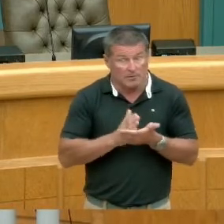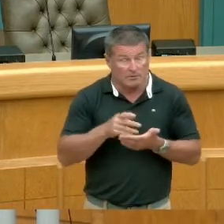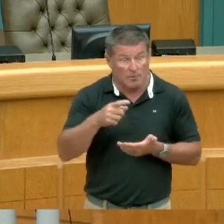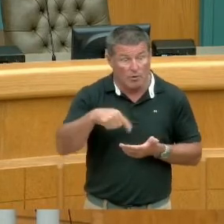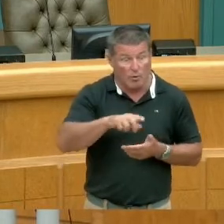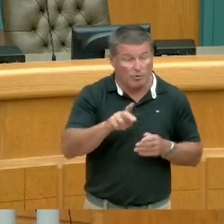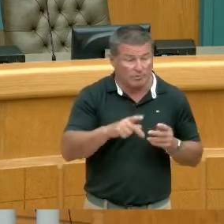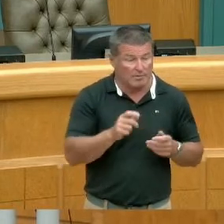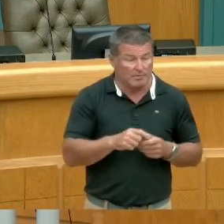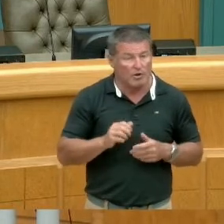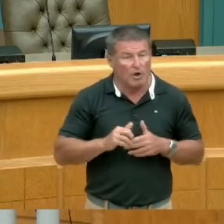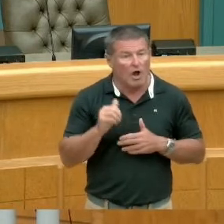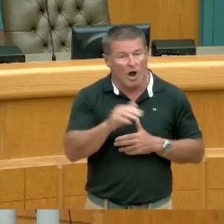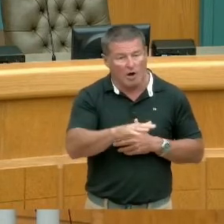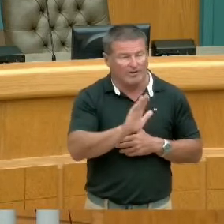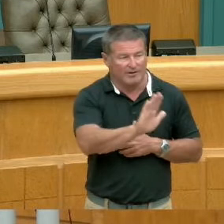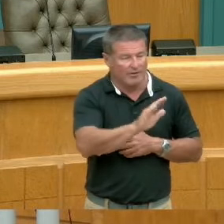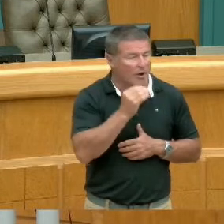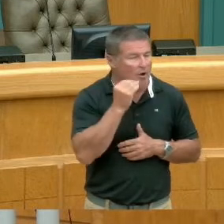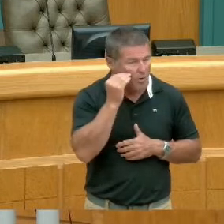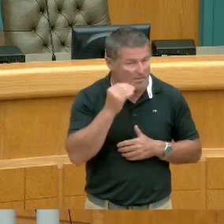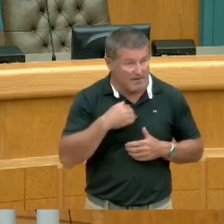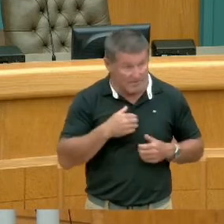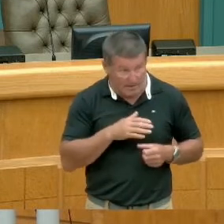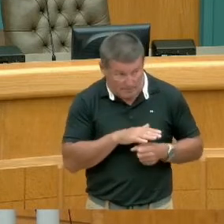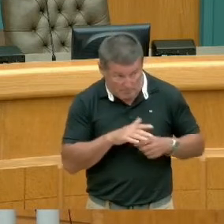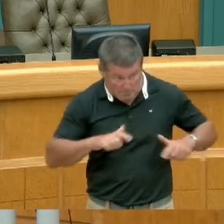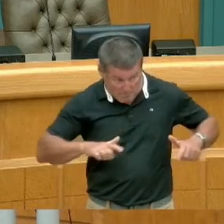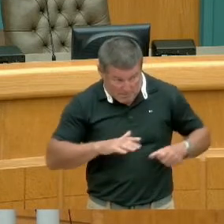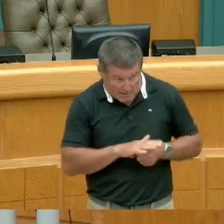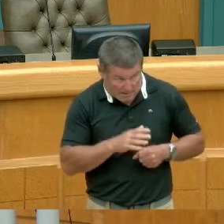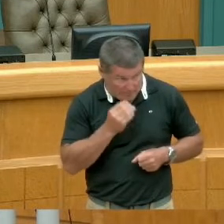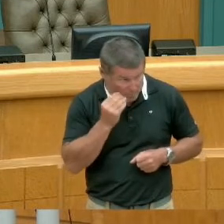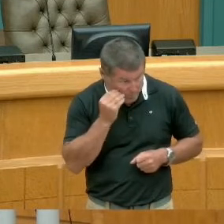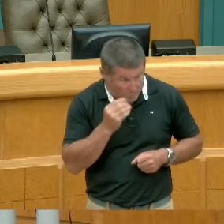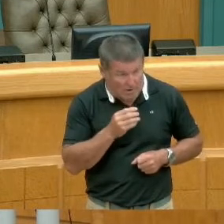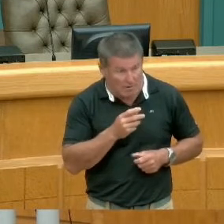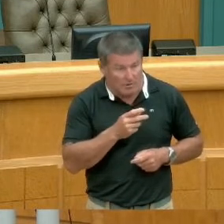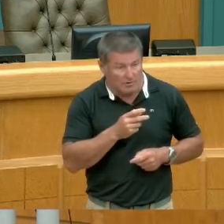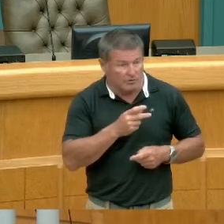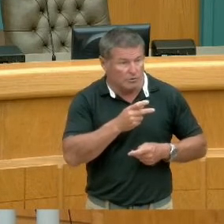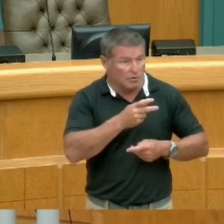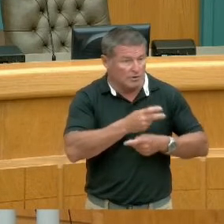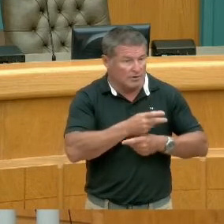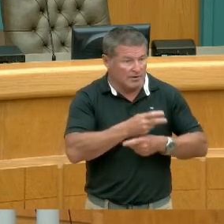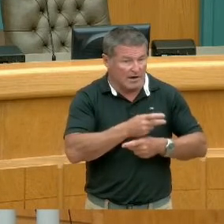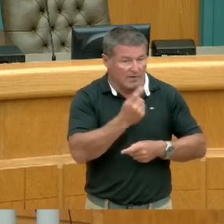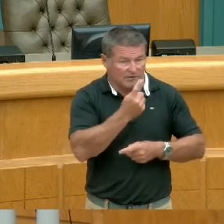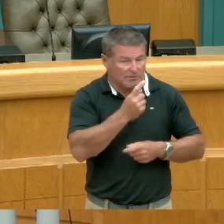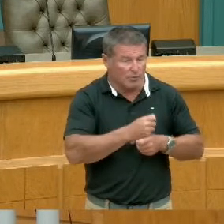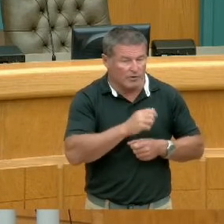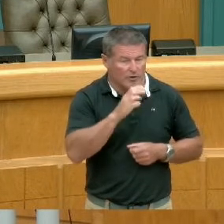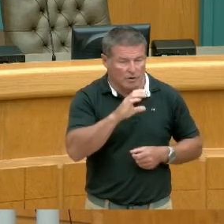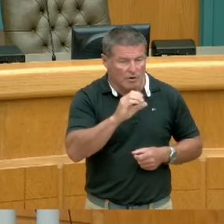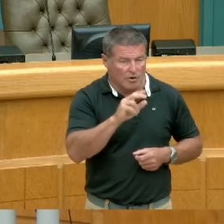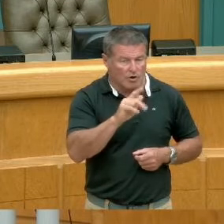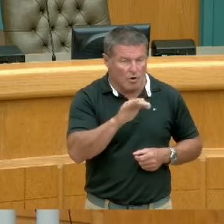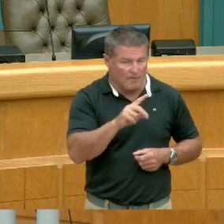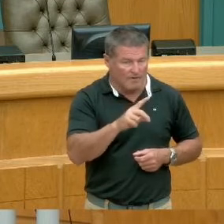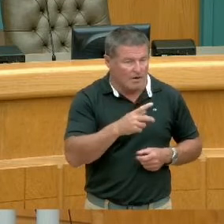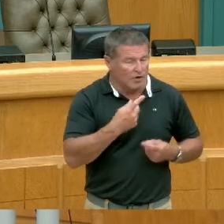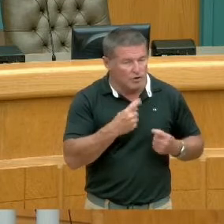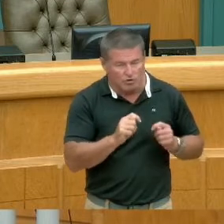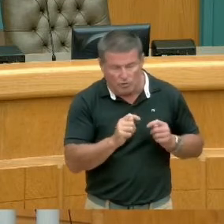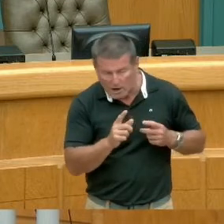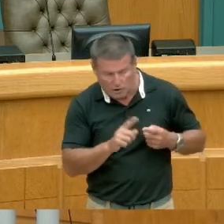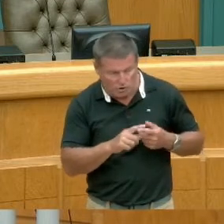they're being sent to their homes if they have enough room in their home to be able to handle somebody with COVID-19. So they're doing some things to try to